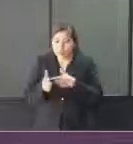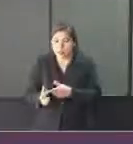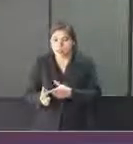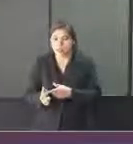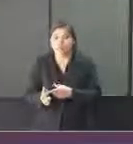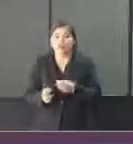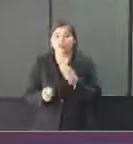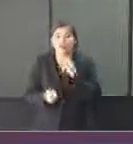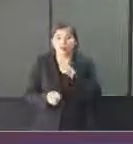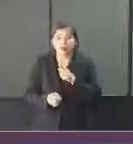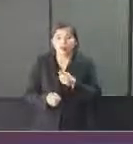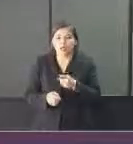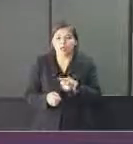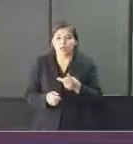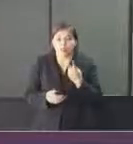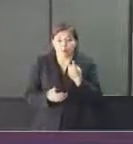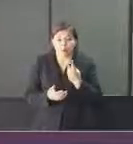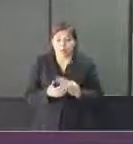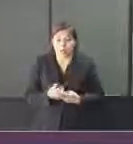still accentuate